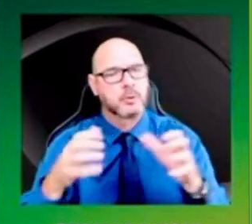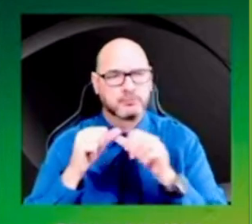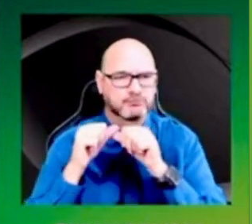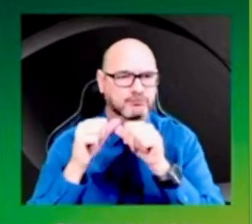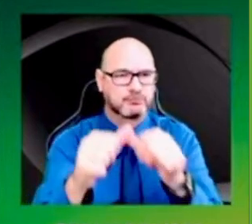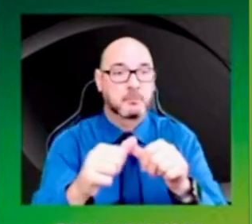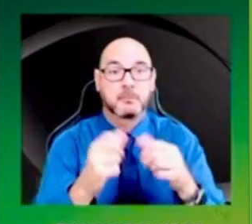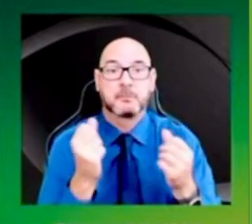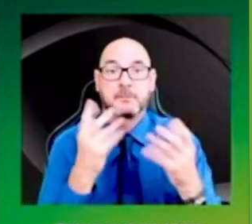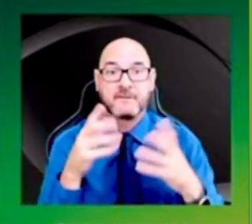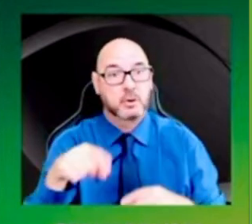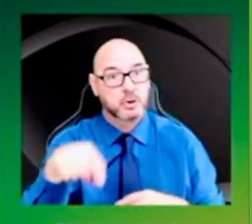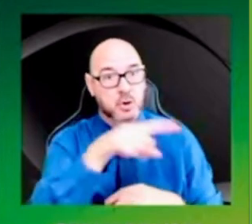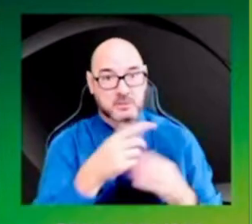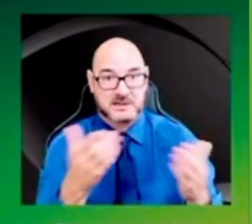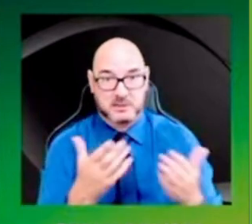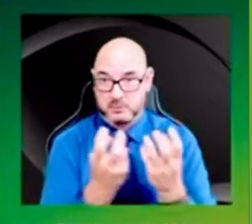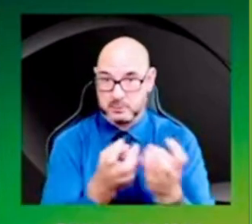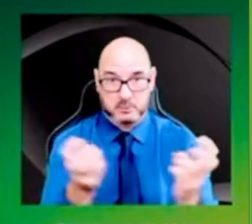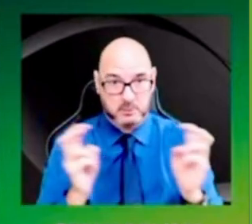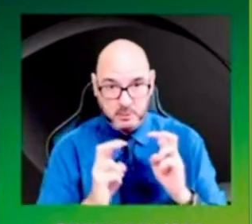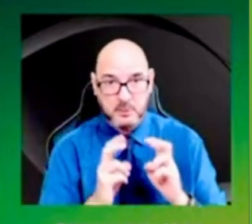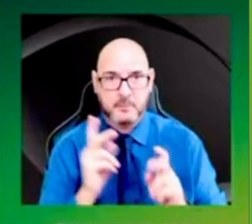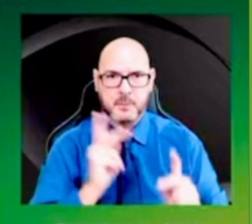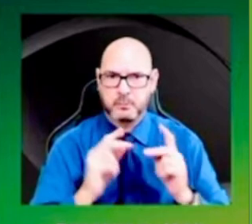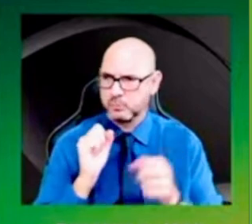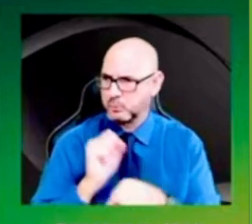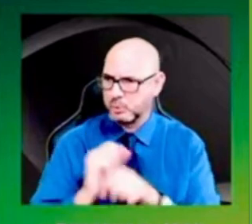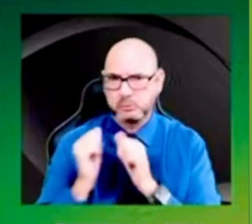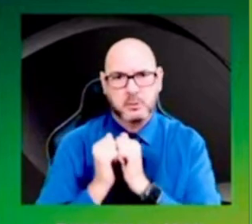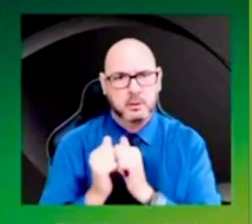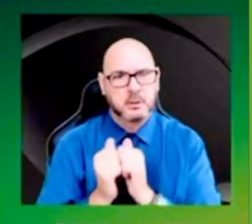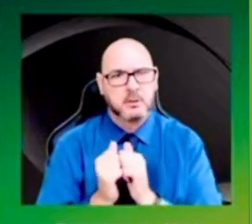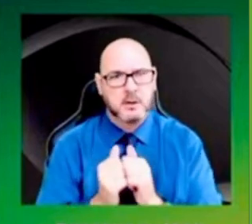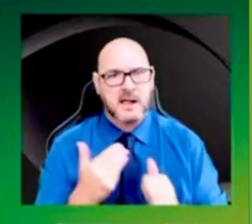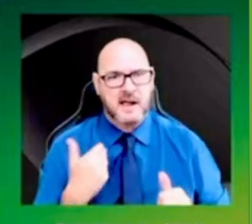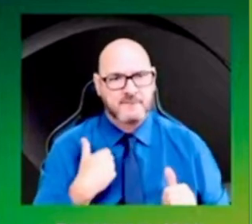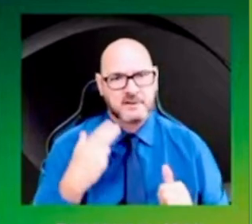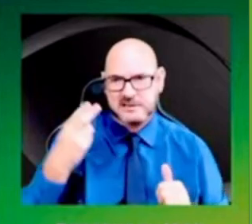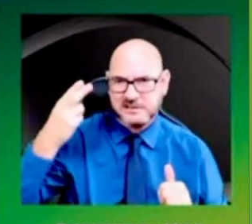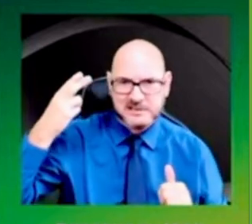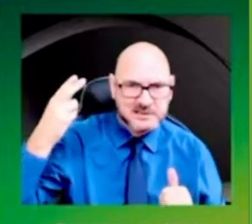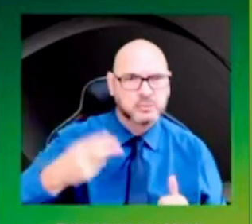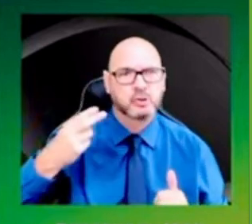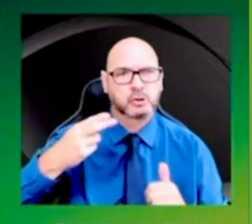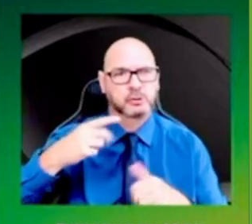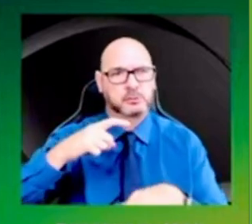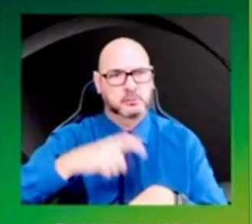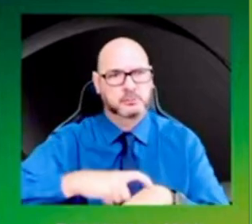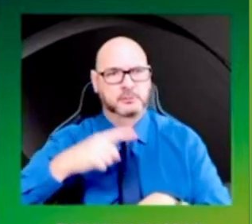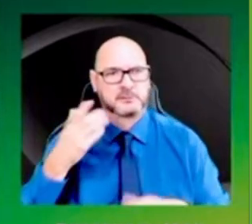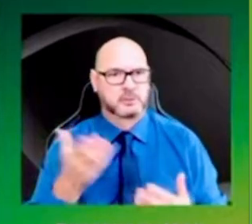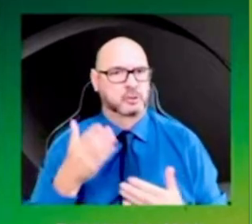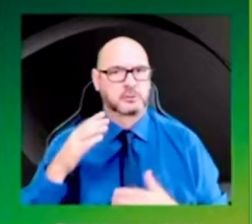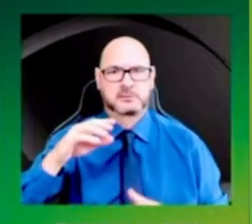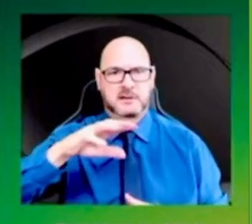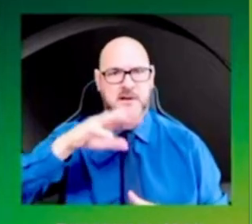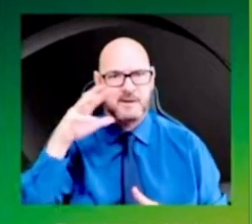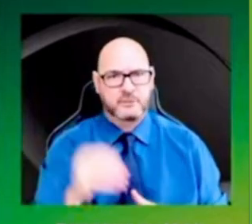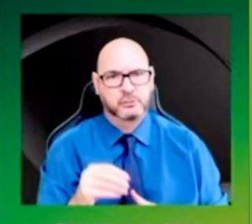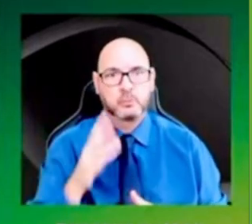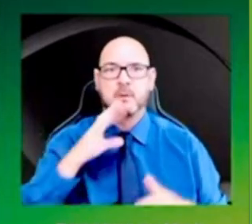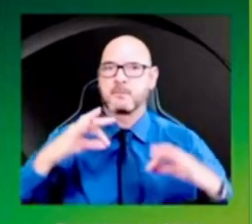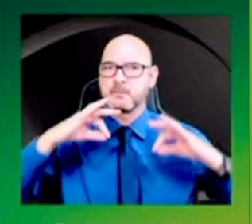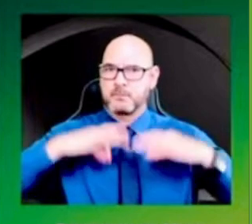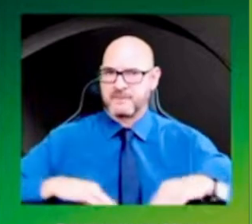folks that you work with have a history of doing work on this continent, and we will benefit, I strongly